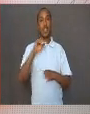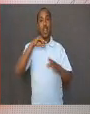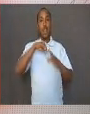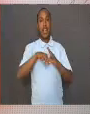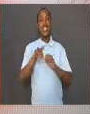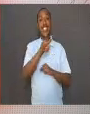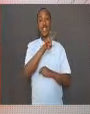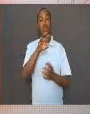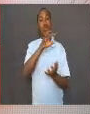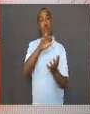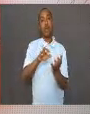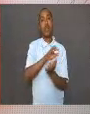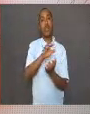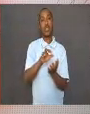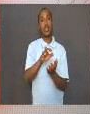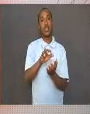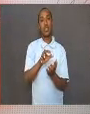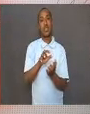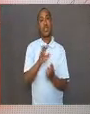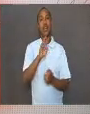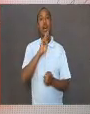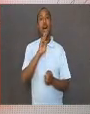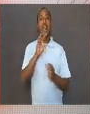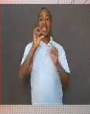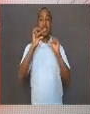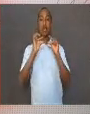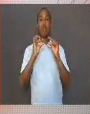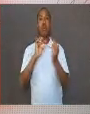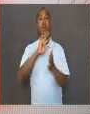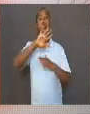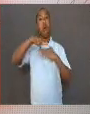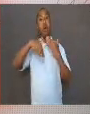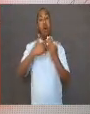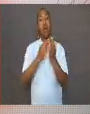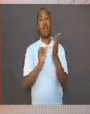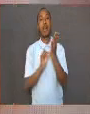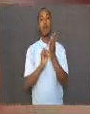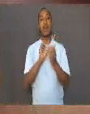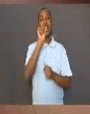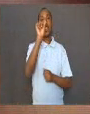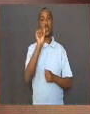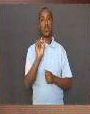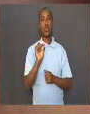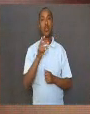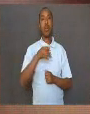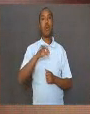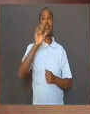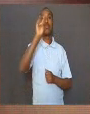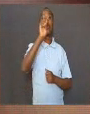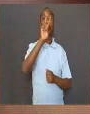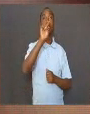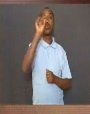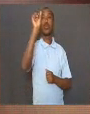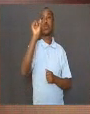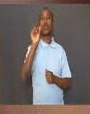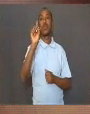the two compounds are in the small whole number ratio of 2